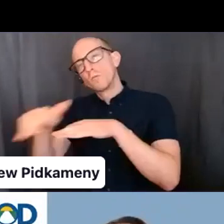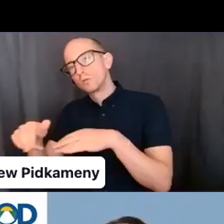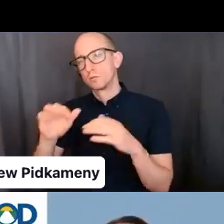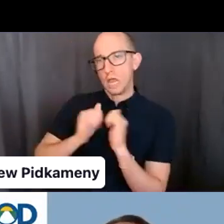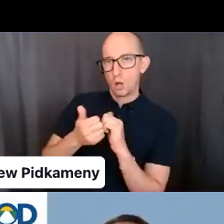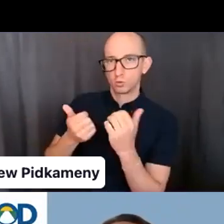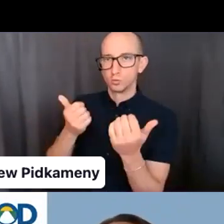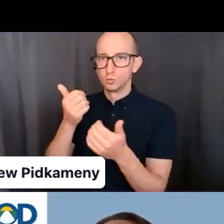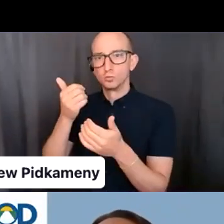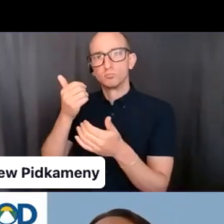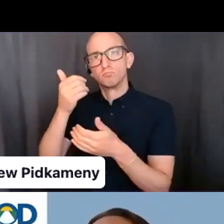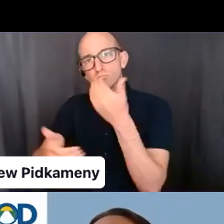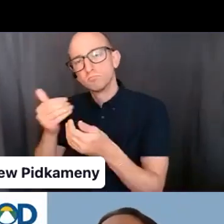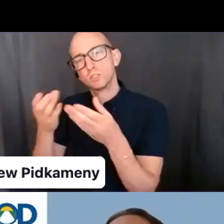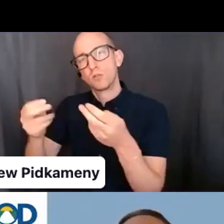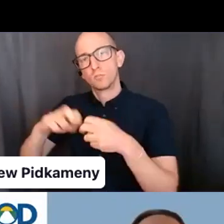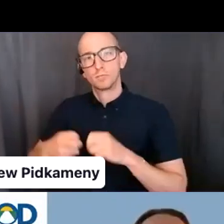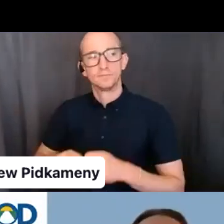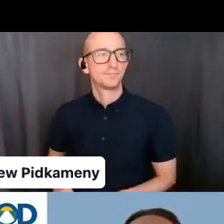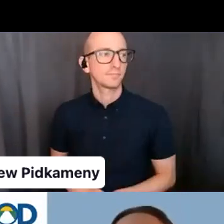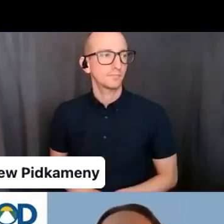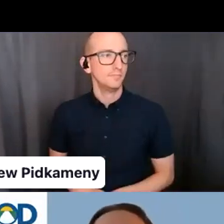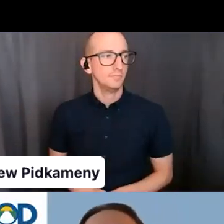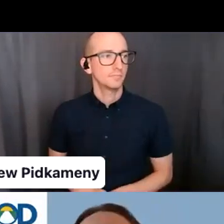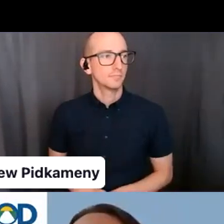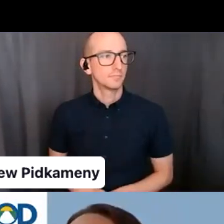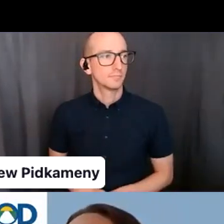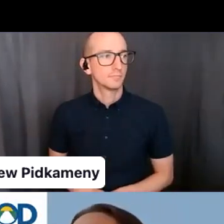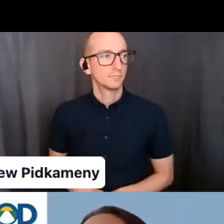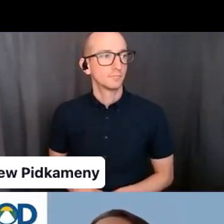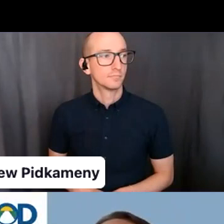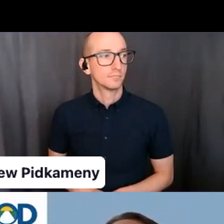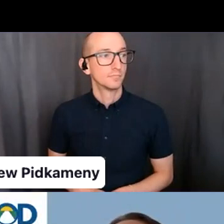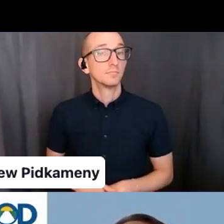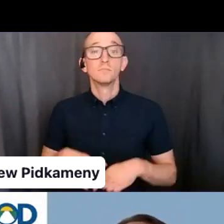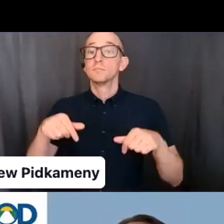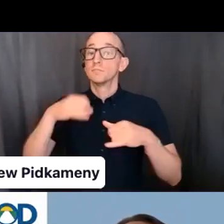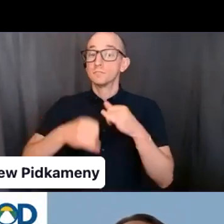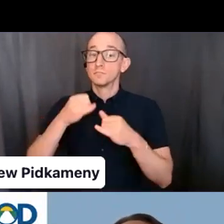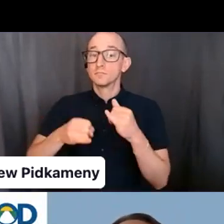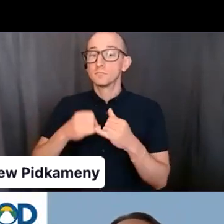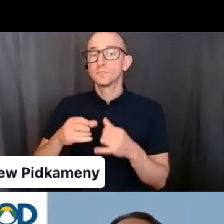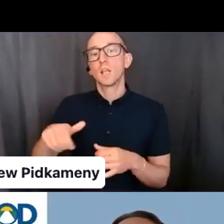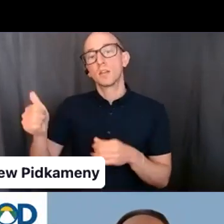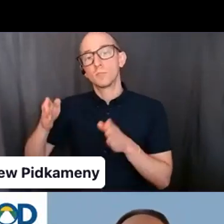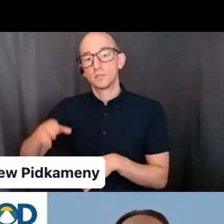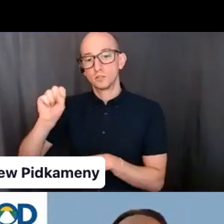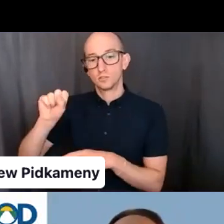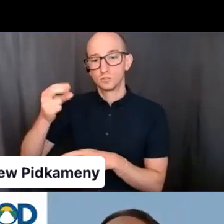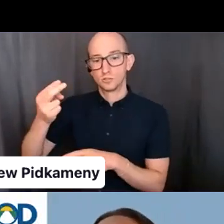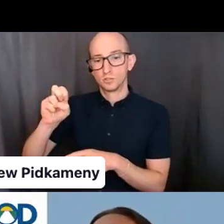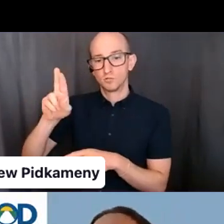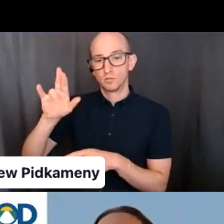We're also, towards the end of the talk, we're going to have Sherry Gustafson from the Department of Agricultural Resources,